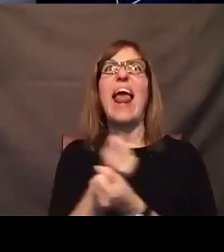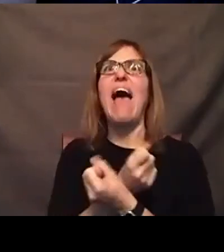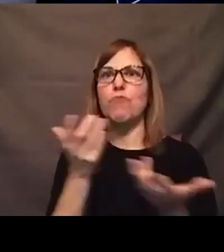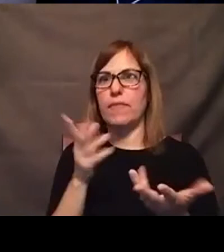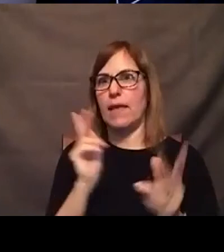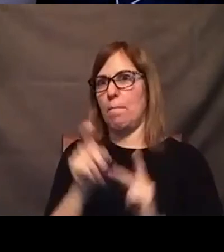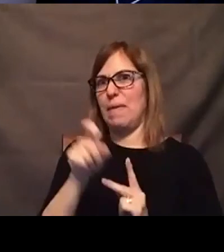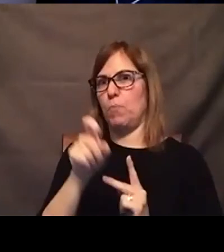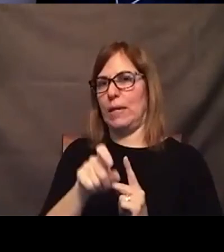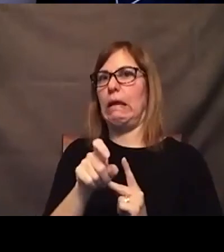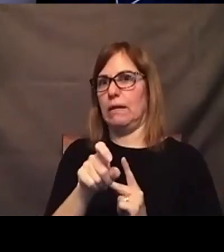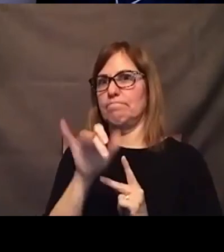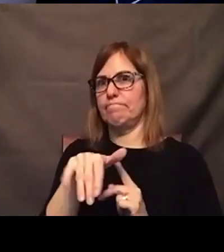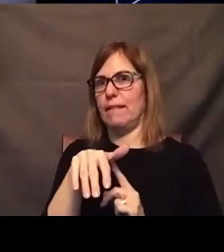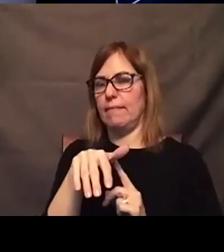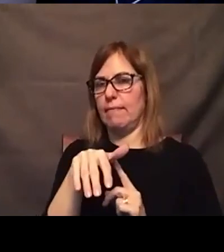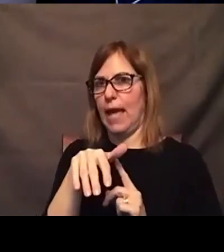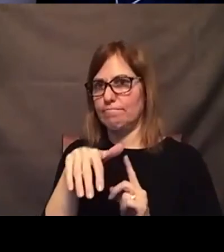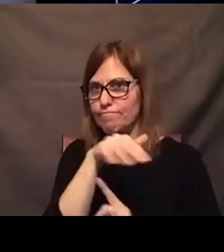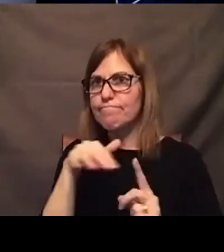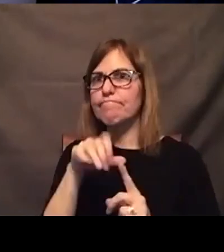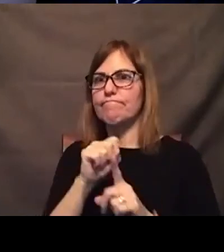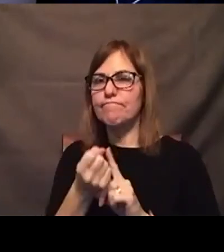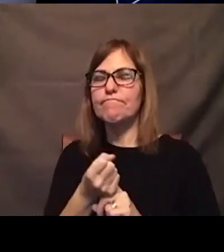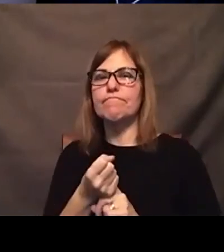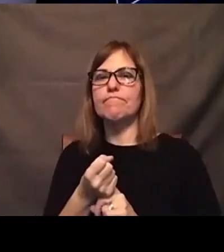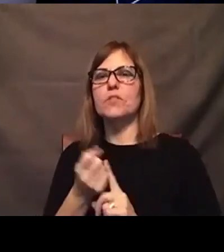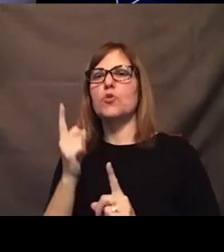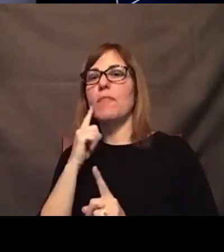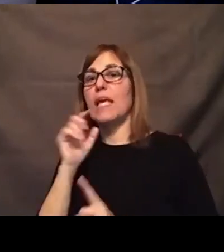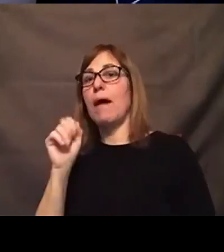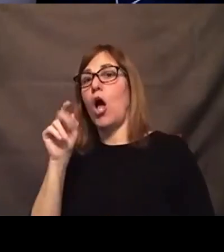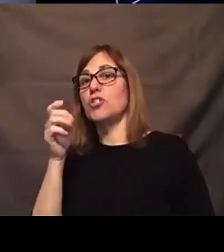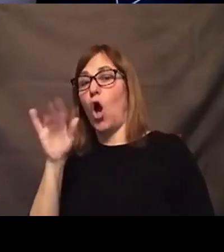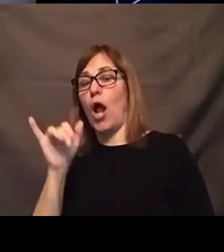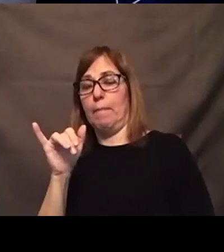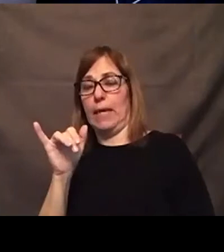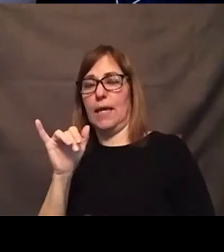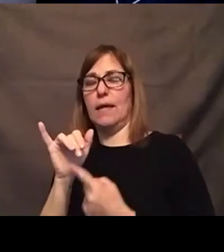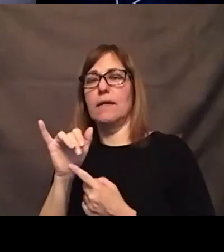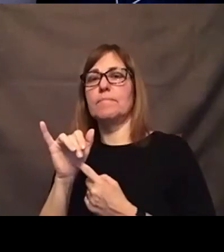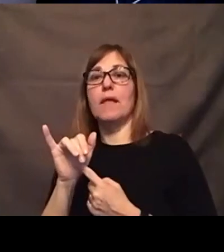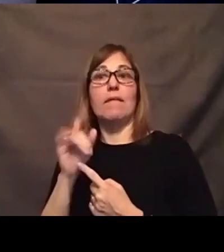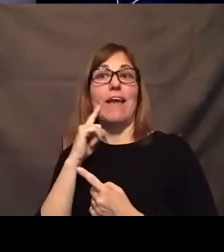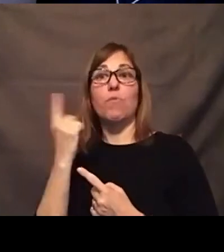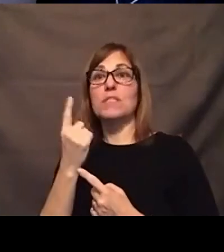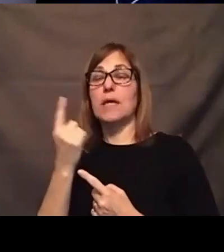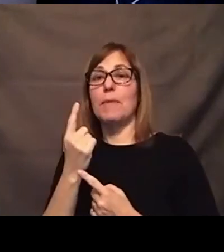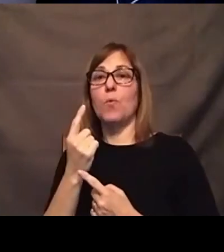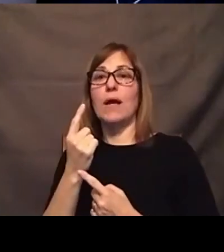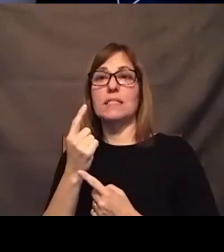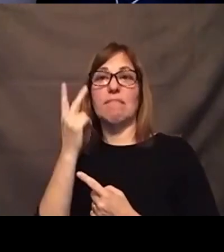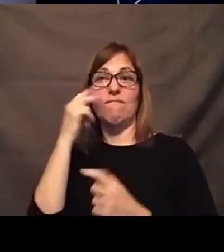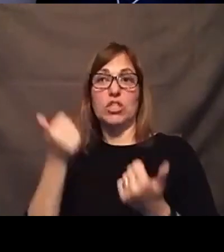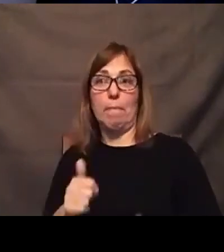that space. How does that happen with autonomy, particularly with something like someone that is visually impaired, which is quite